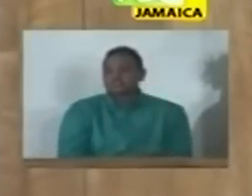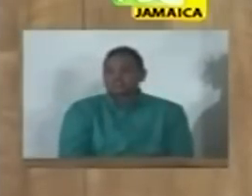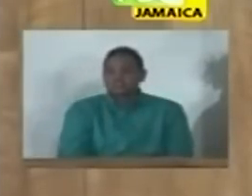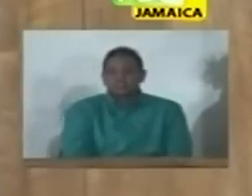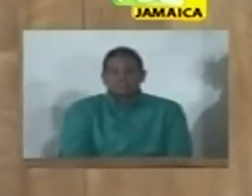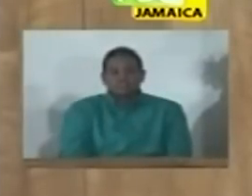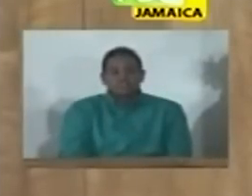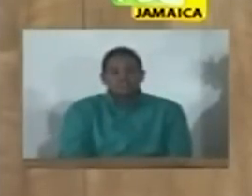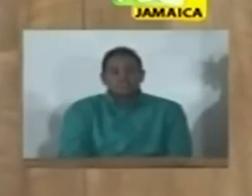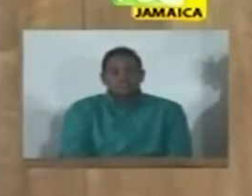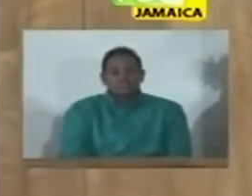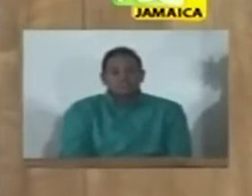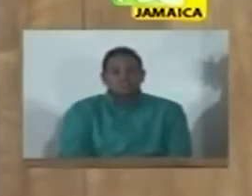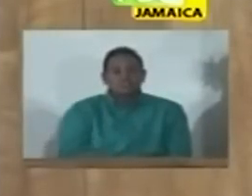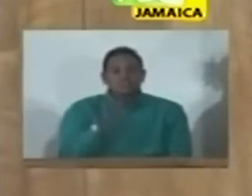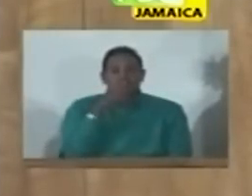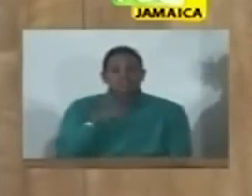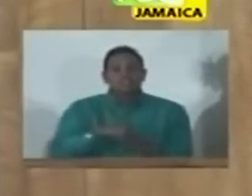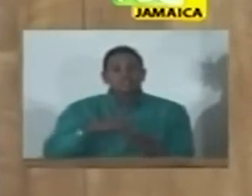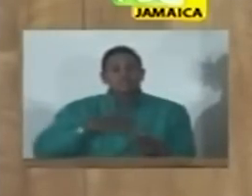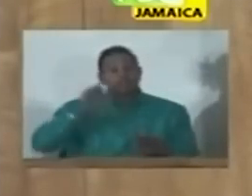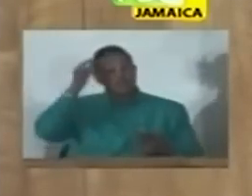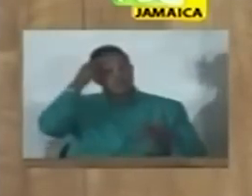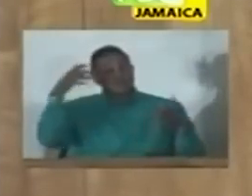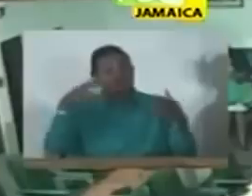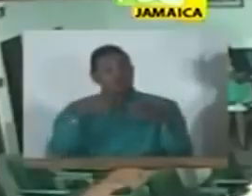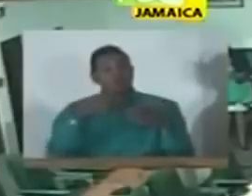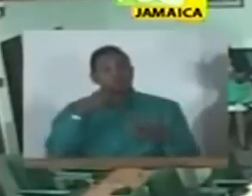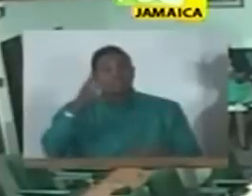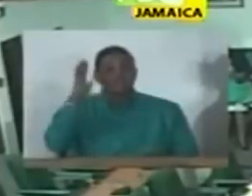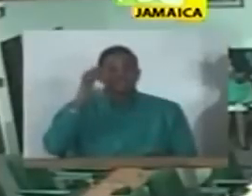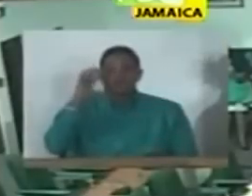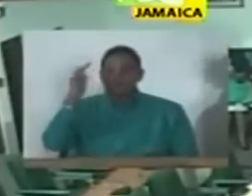Not in my cabinet, said a former Prime Minister.